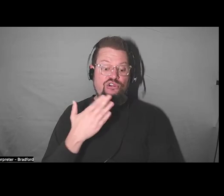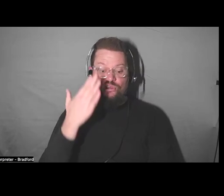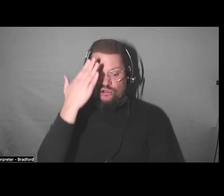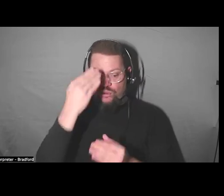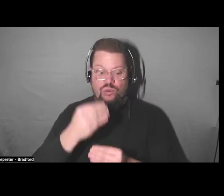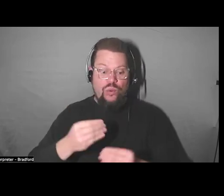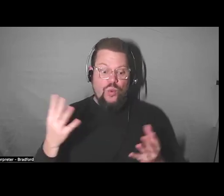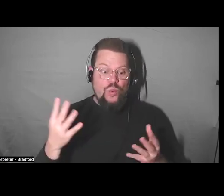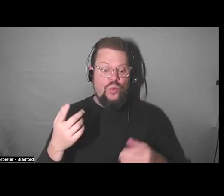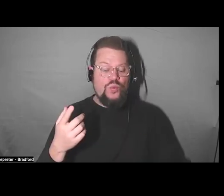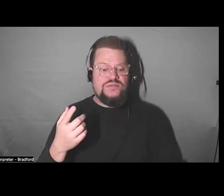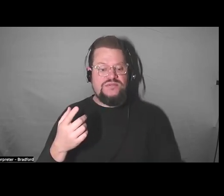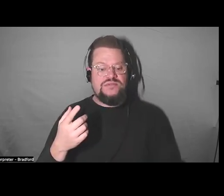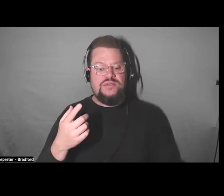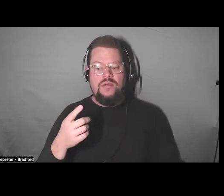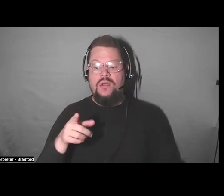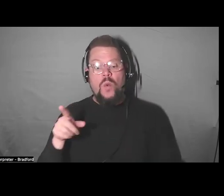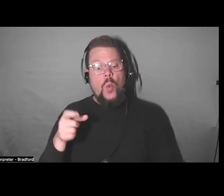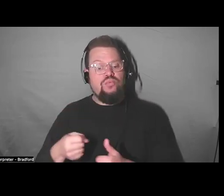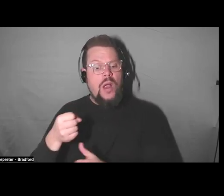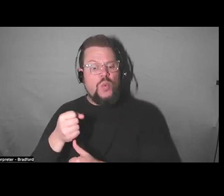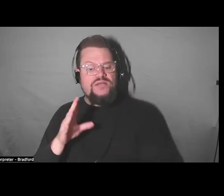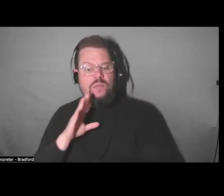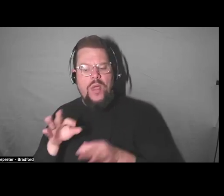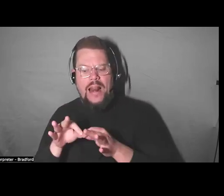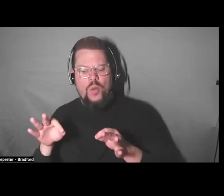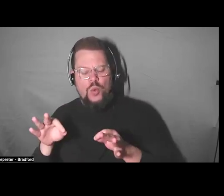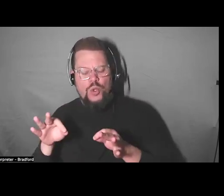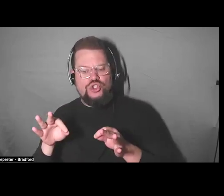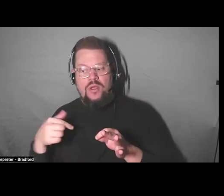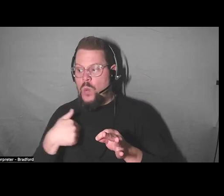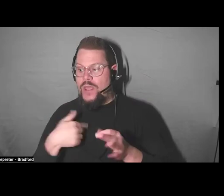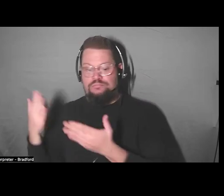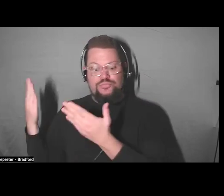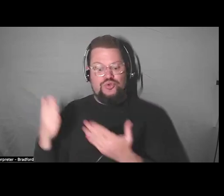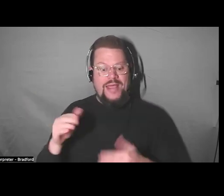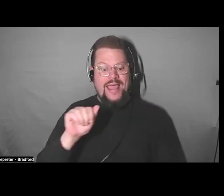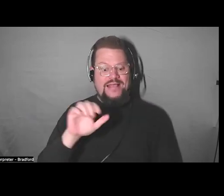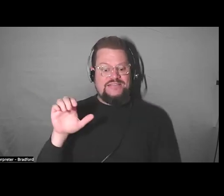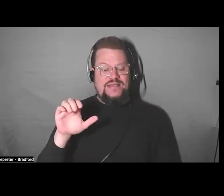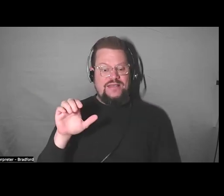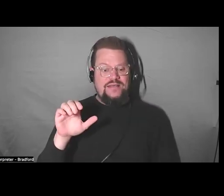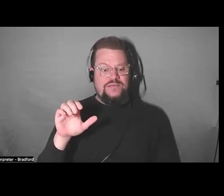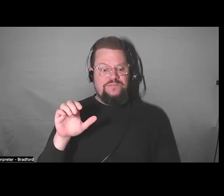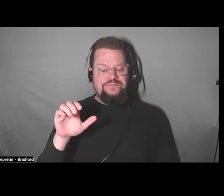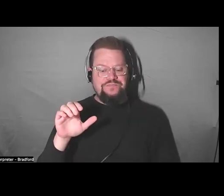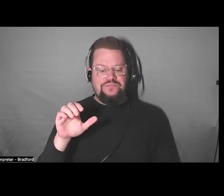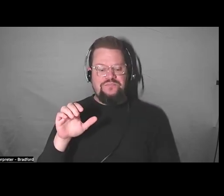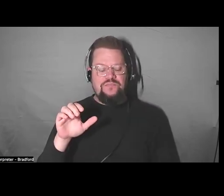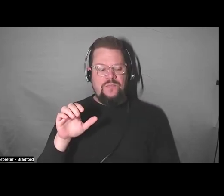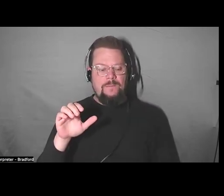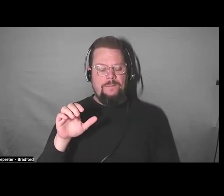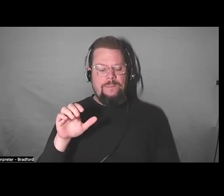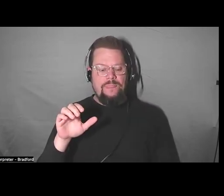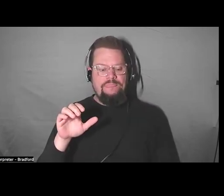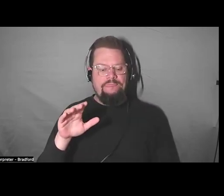people who want to prioritize spoken language is that when we introduce AAC across these studies and in these systematic reviews,